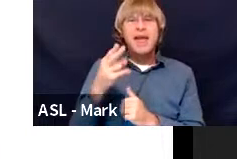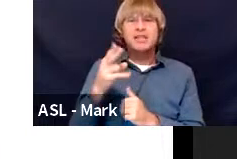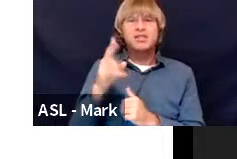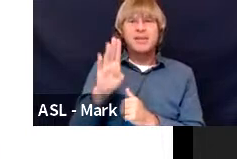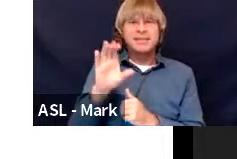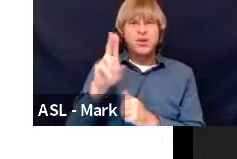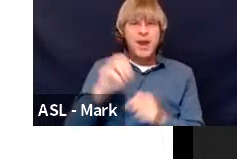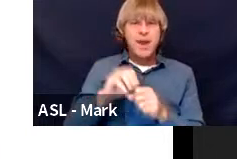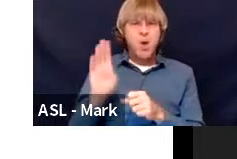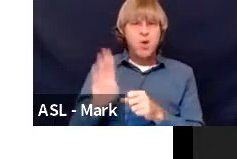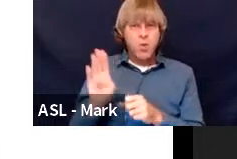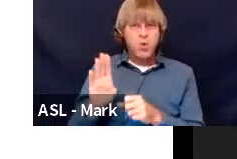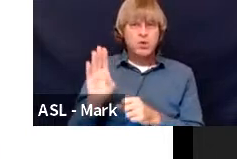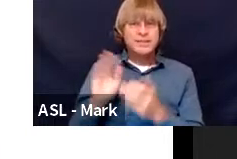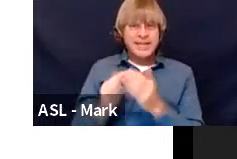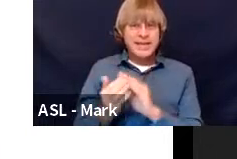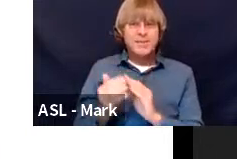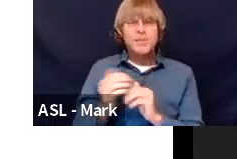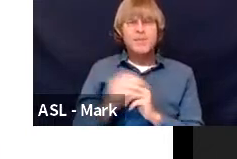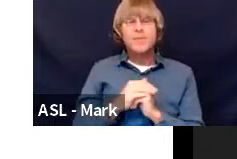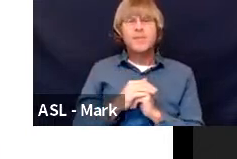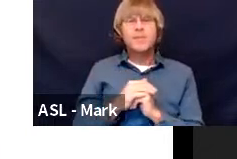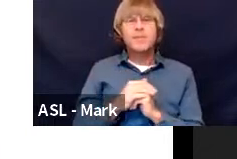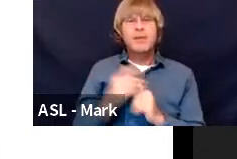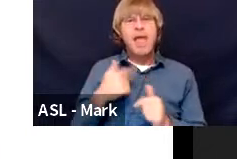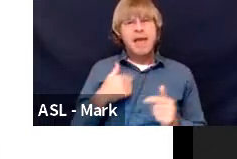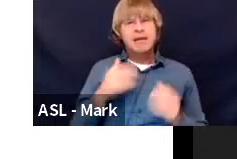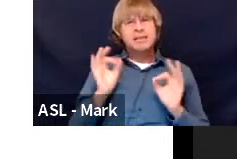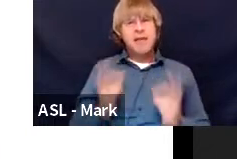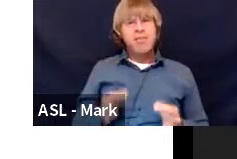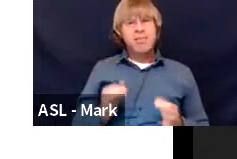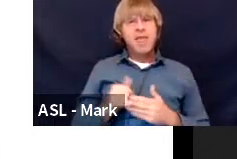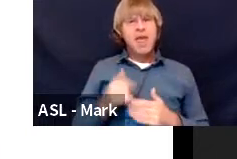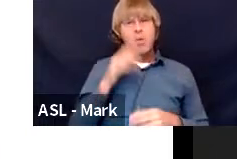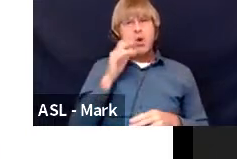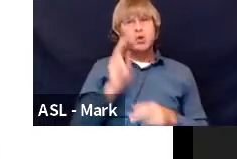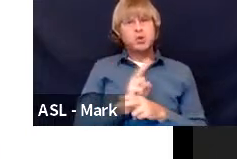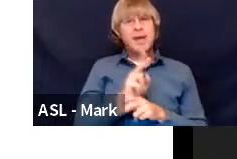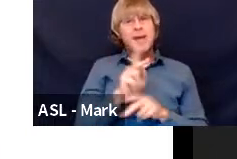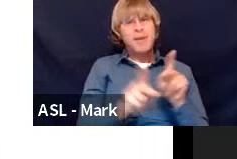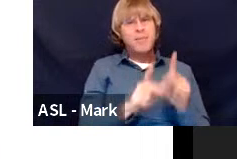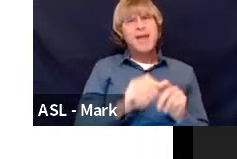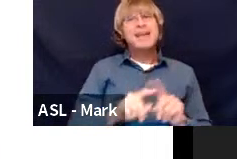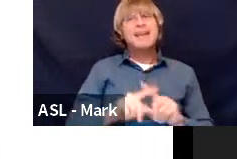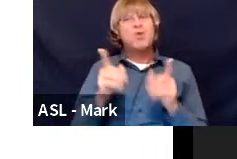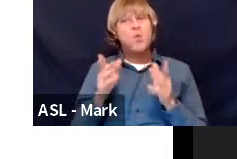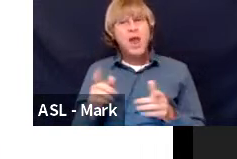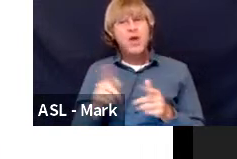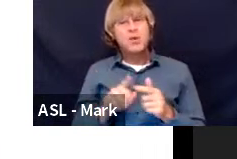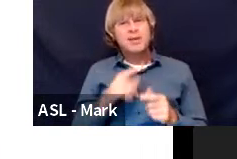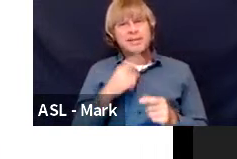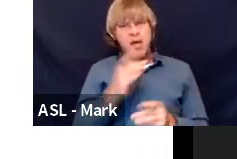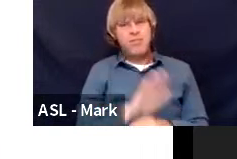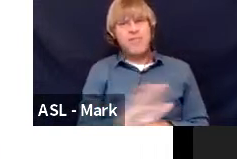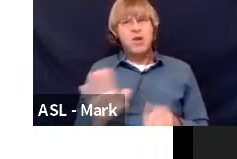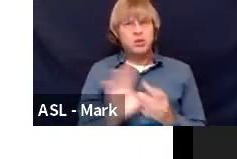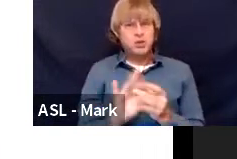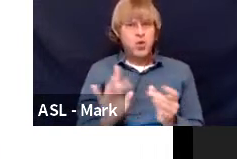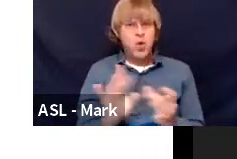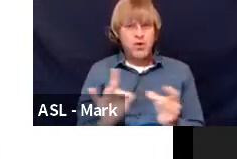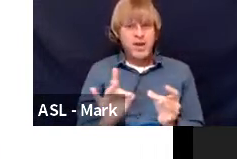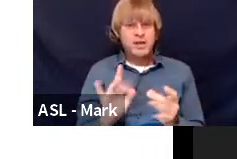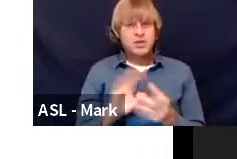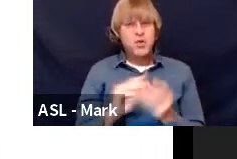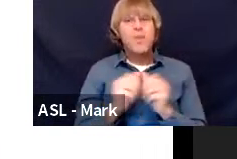HBCU here in Baltimore City, I decided that I was going to use people in a different way to tell stories